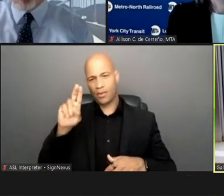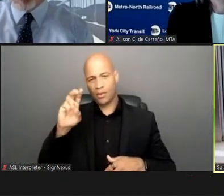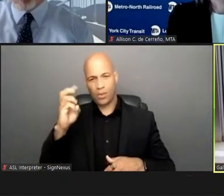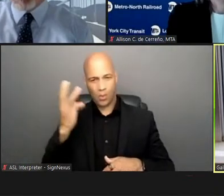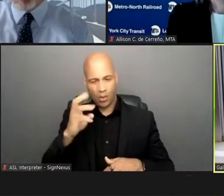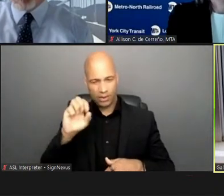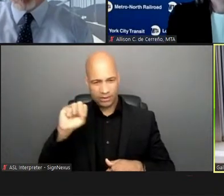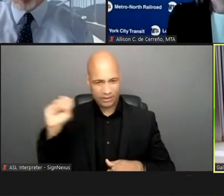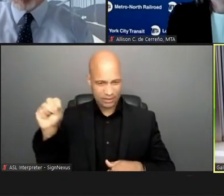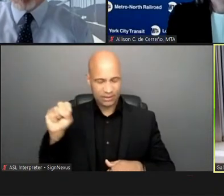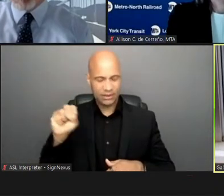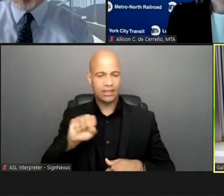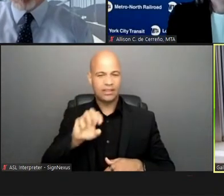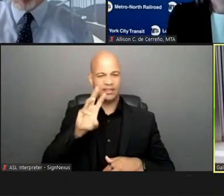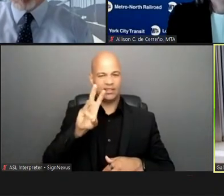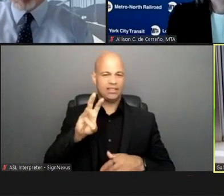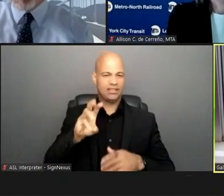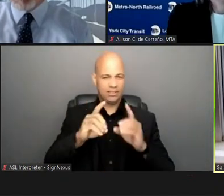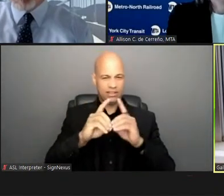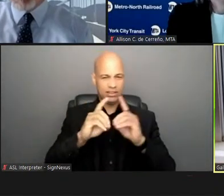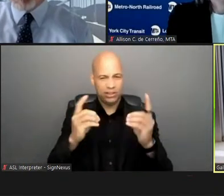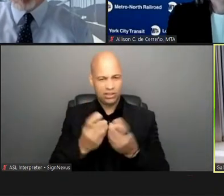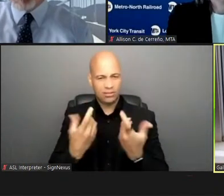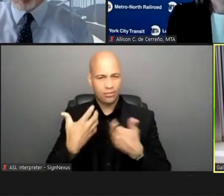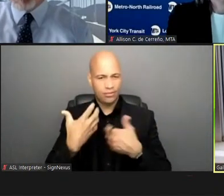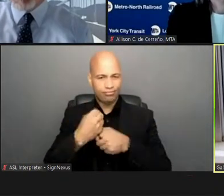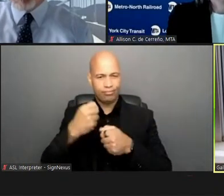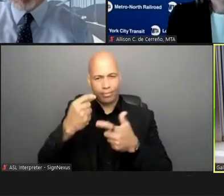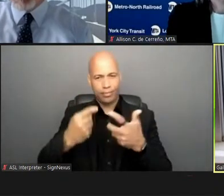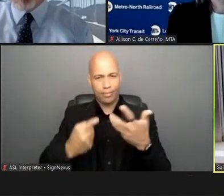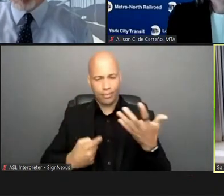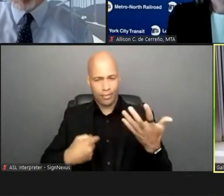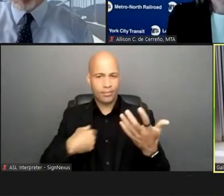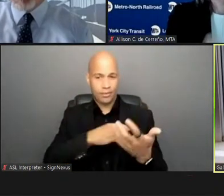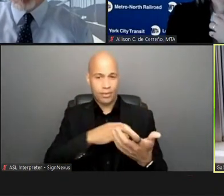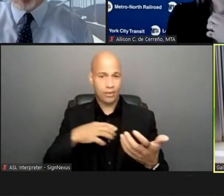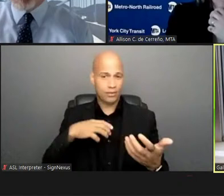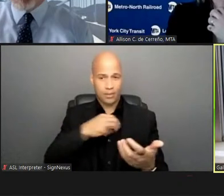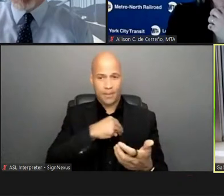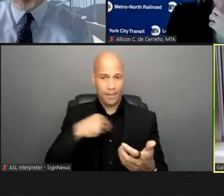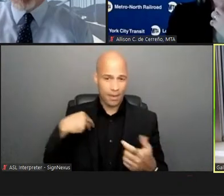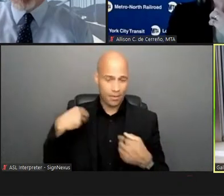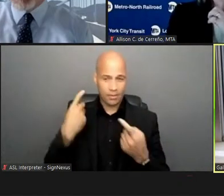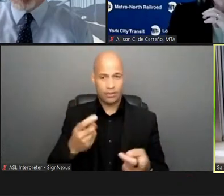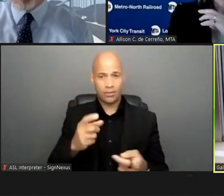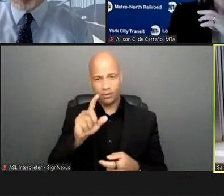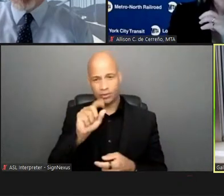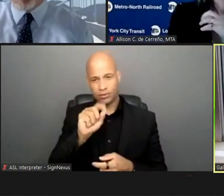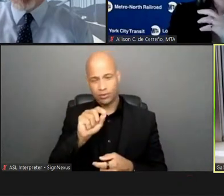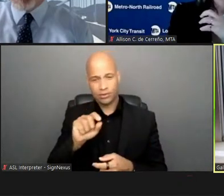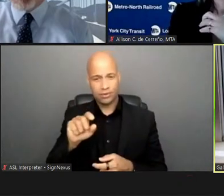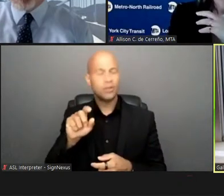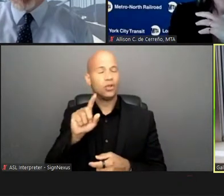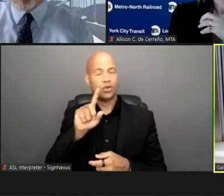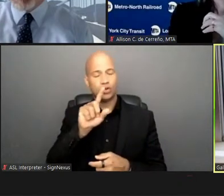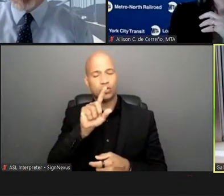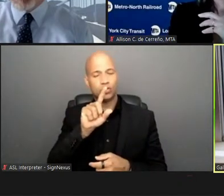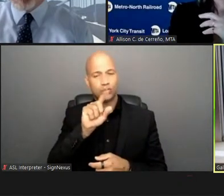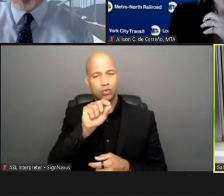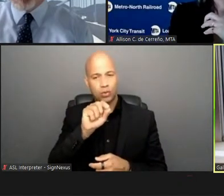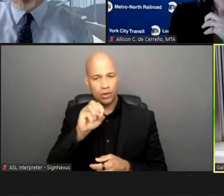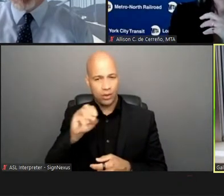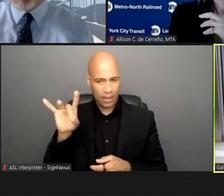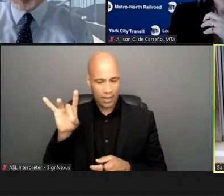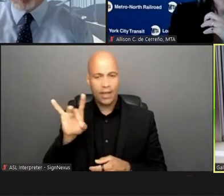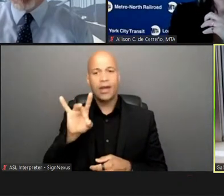summarize some of the points um as a council member in 2008 I voted for congestion pricing and as Manhattan